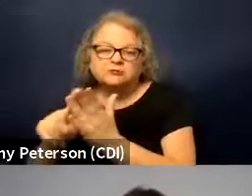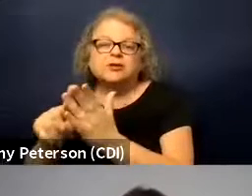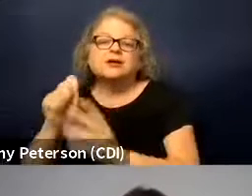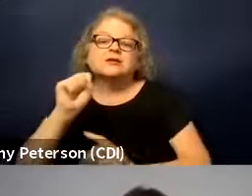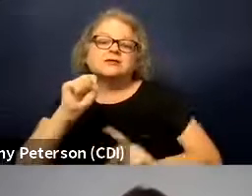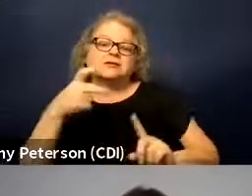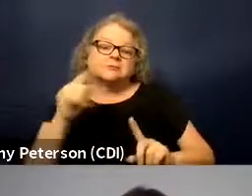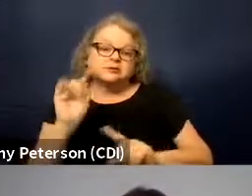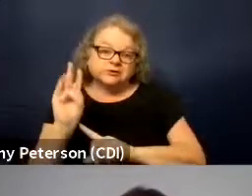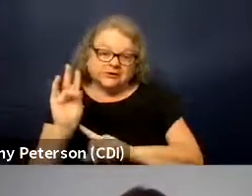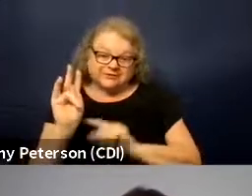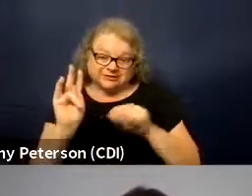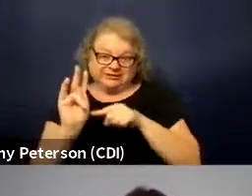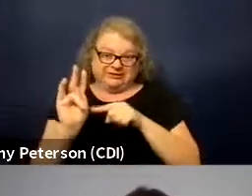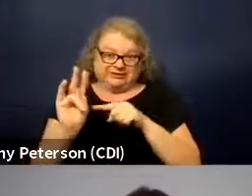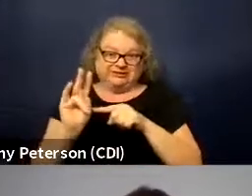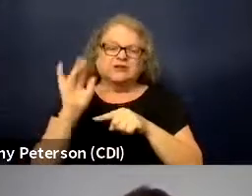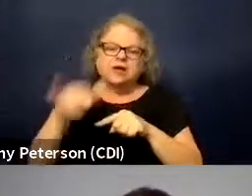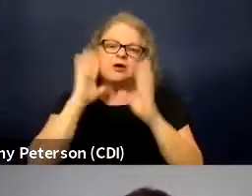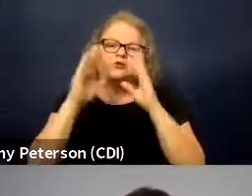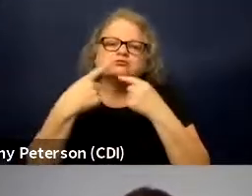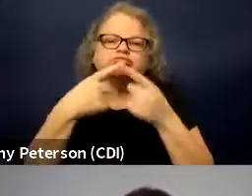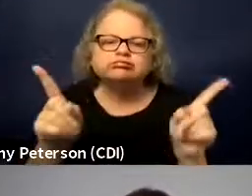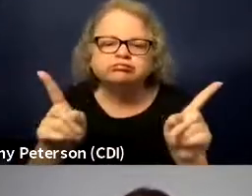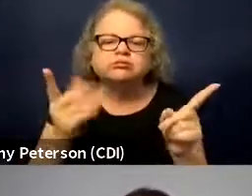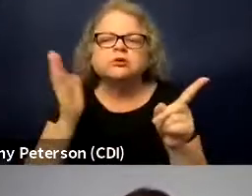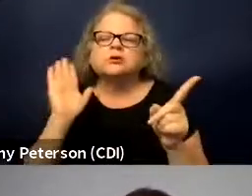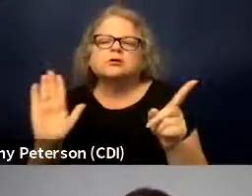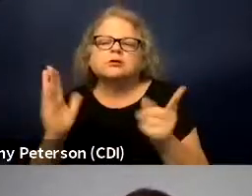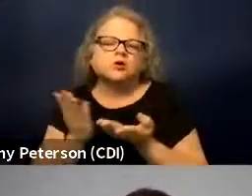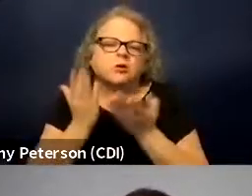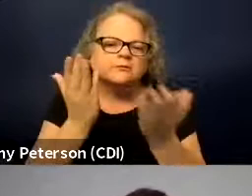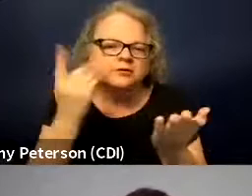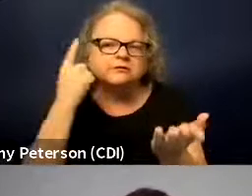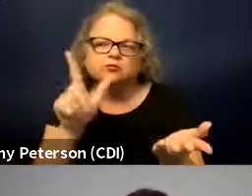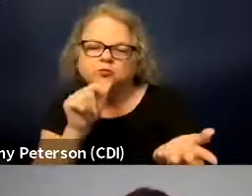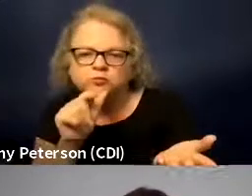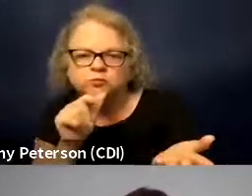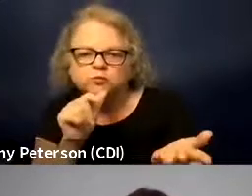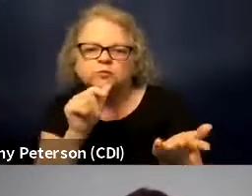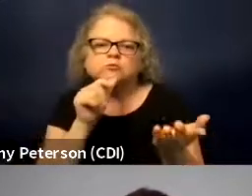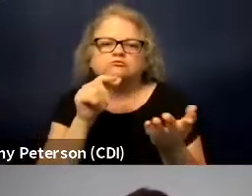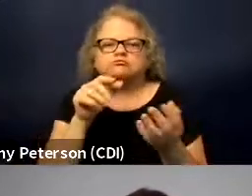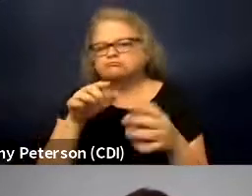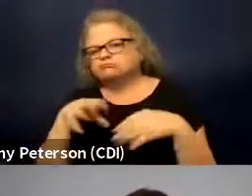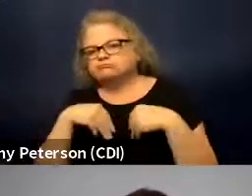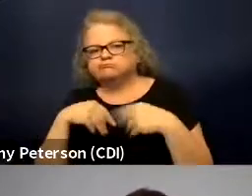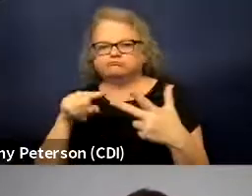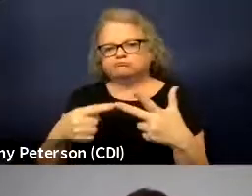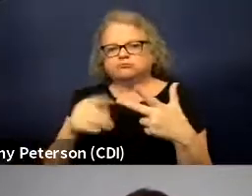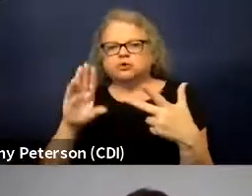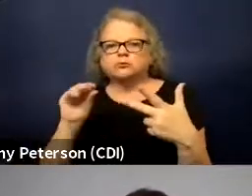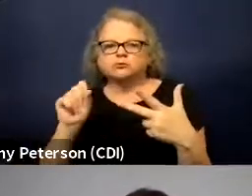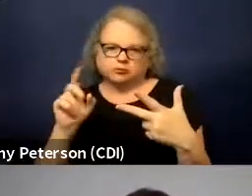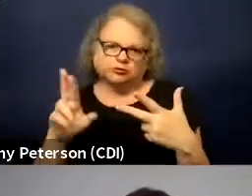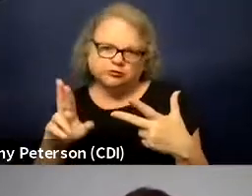those recommendations before I get my booster. I want to know what is the best timing for my booster